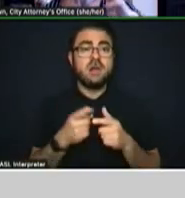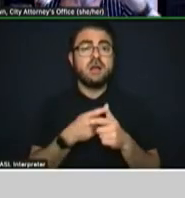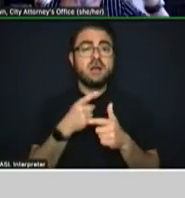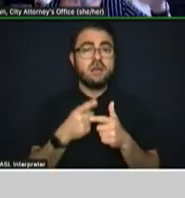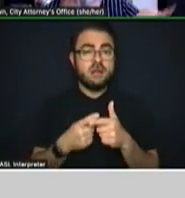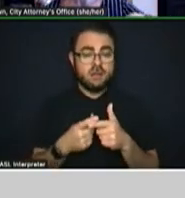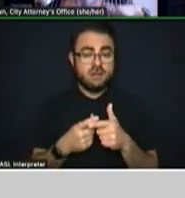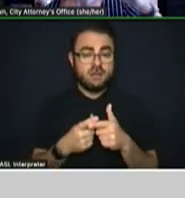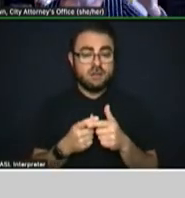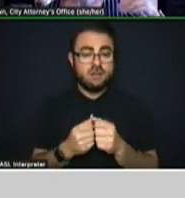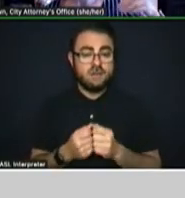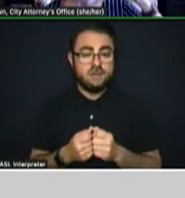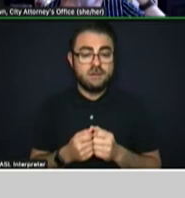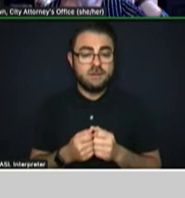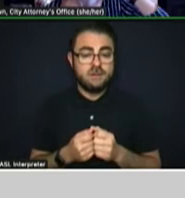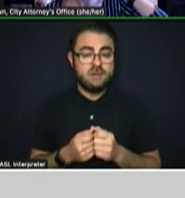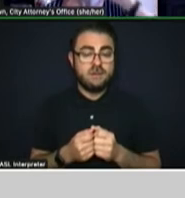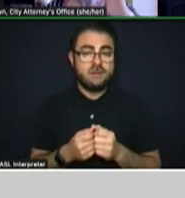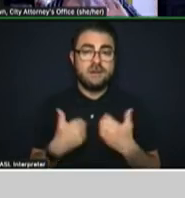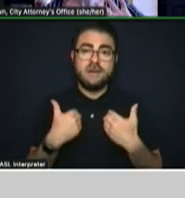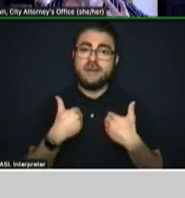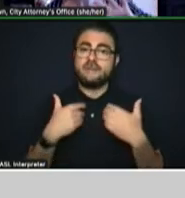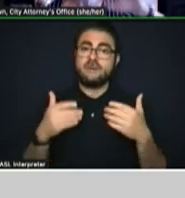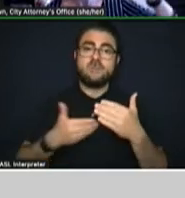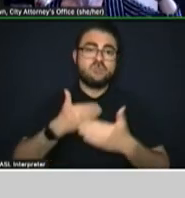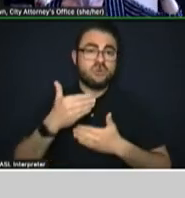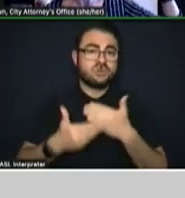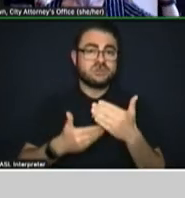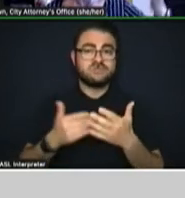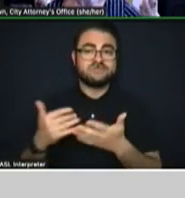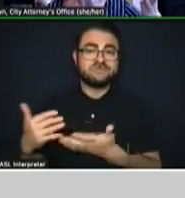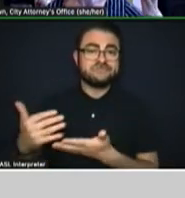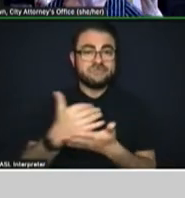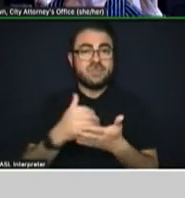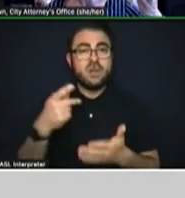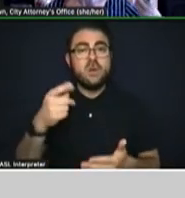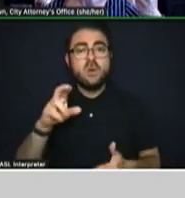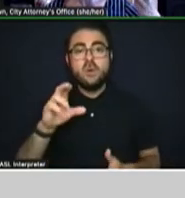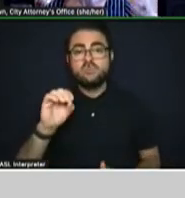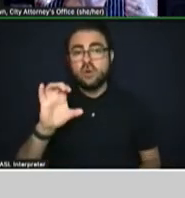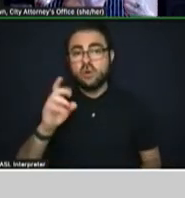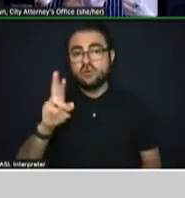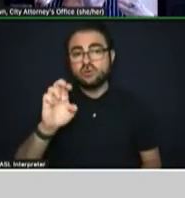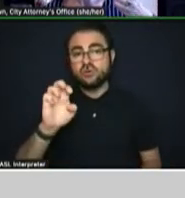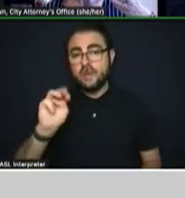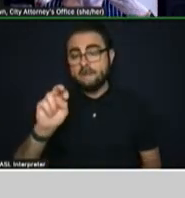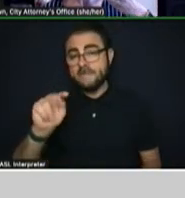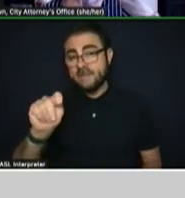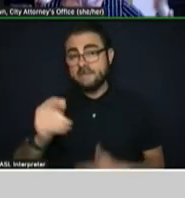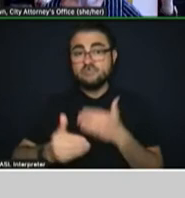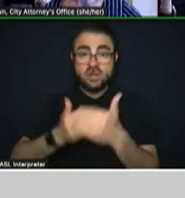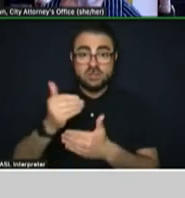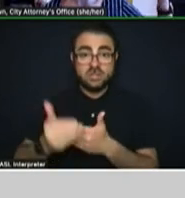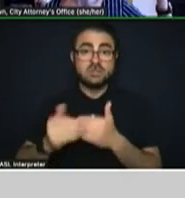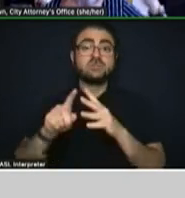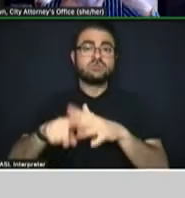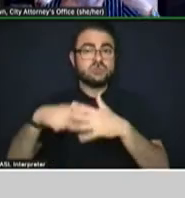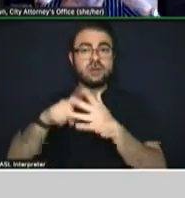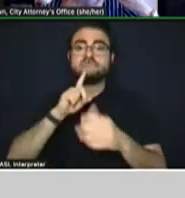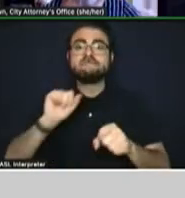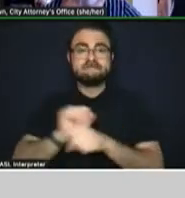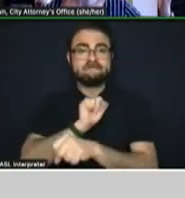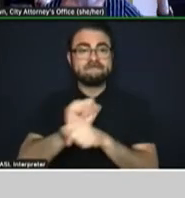And then there's a whole process, procurement process to enter into an actual contract